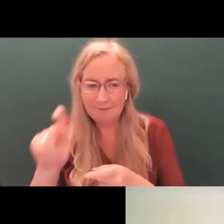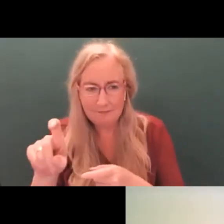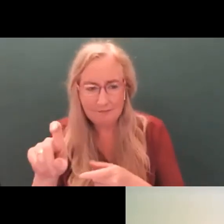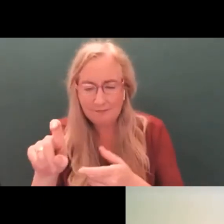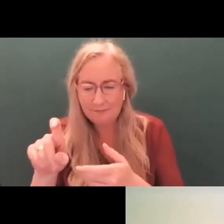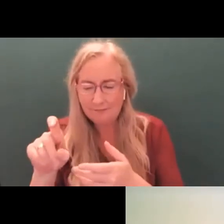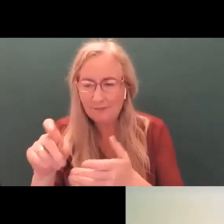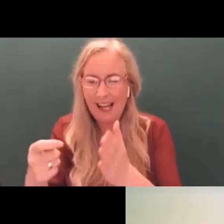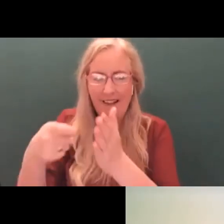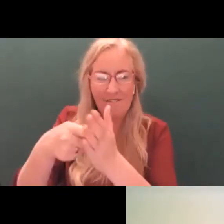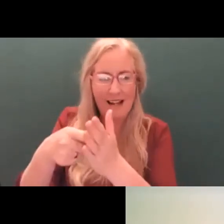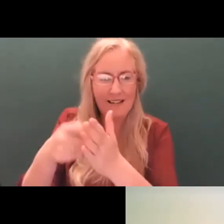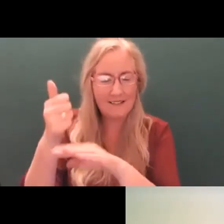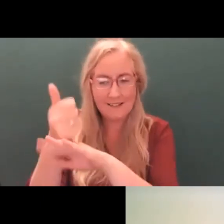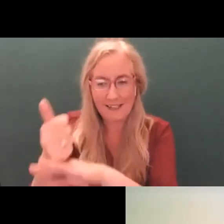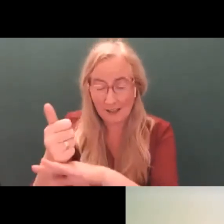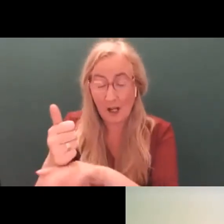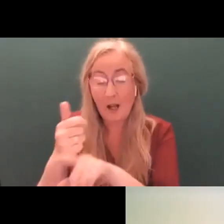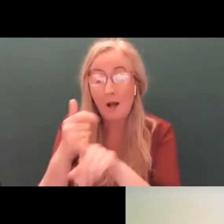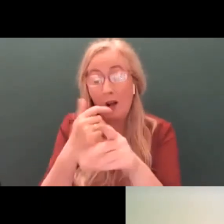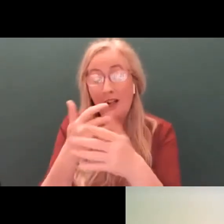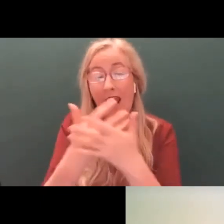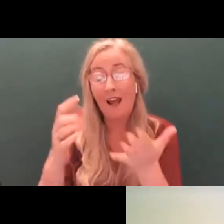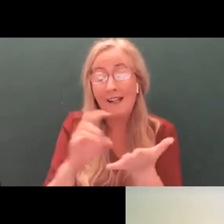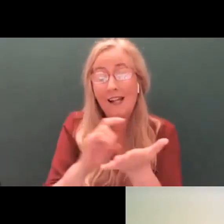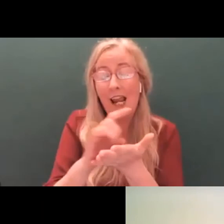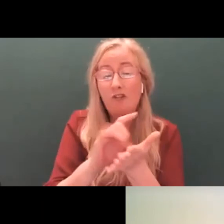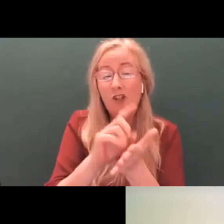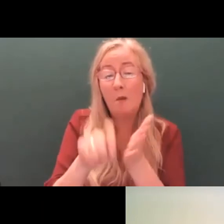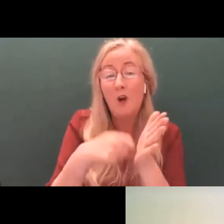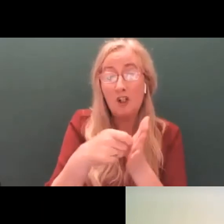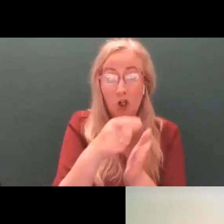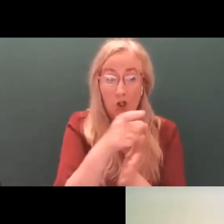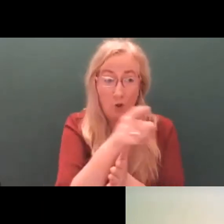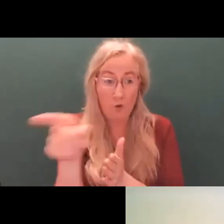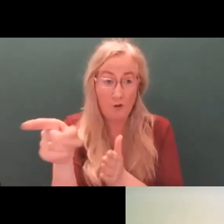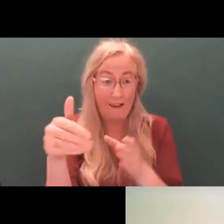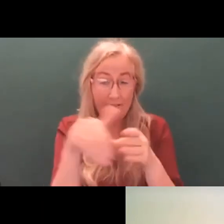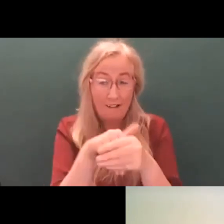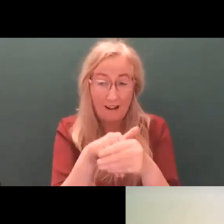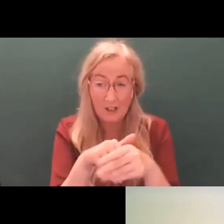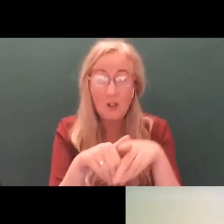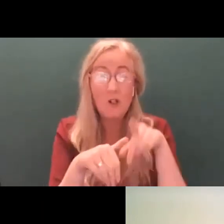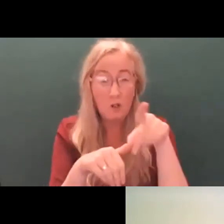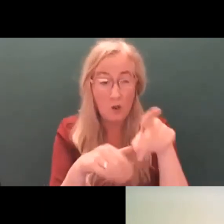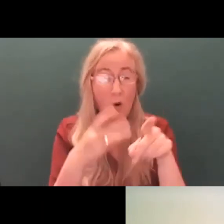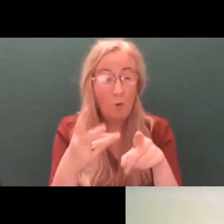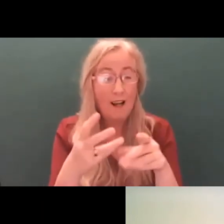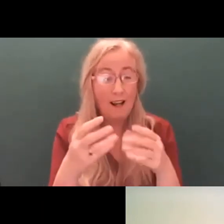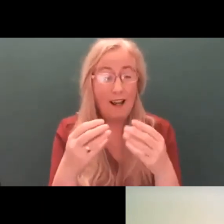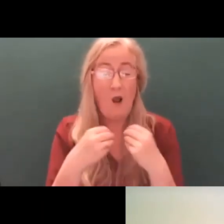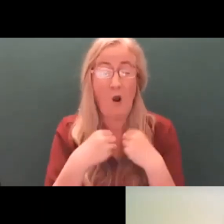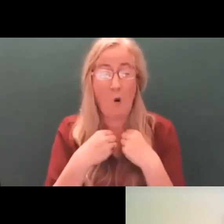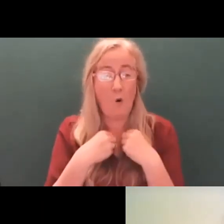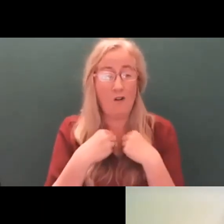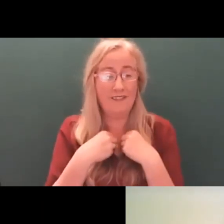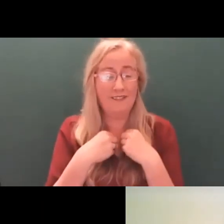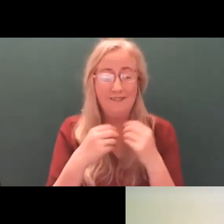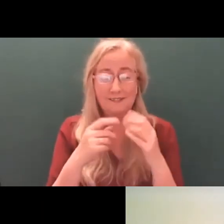But hopefully for a lot of these heritage projects that you guys are involved with, you will be seeking your own